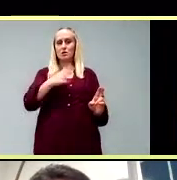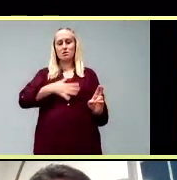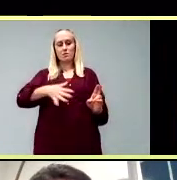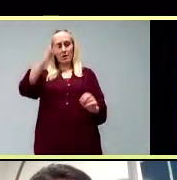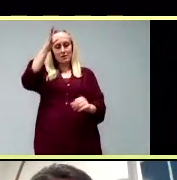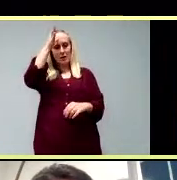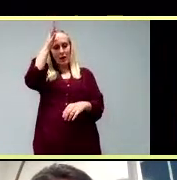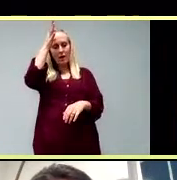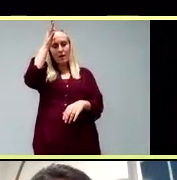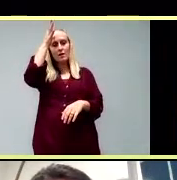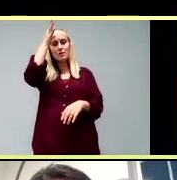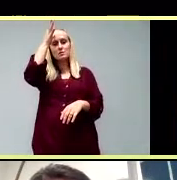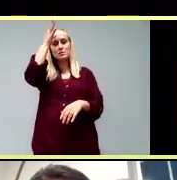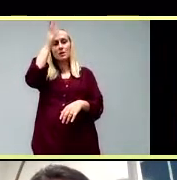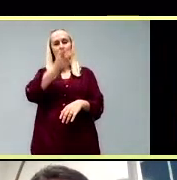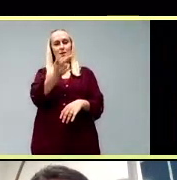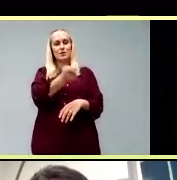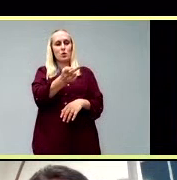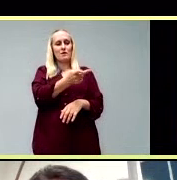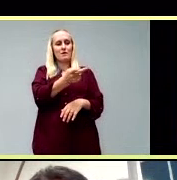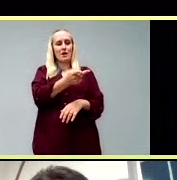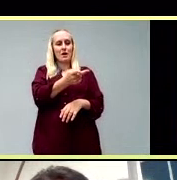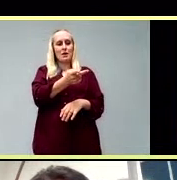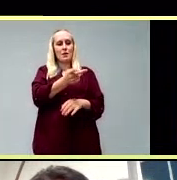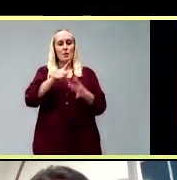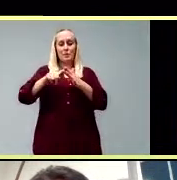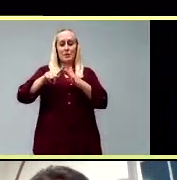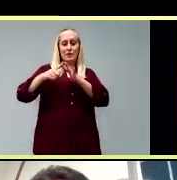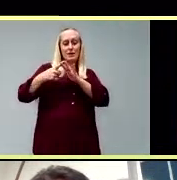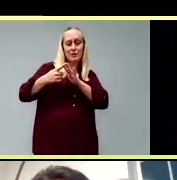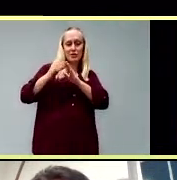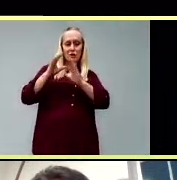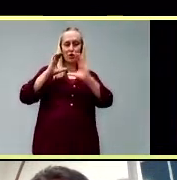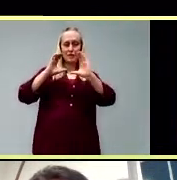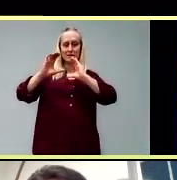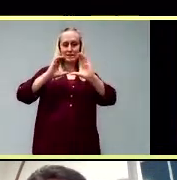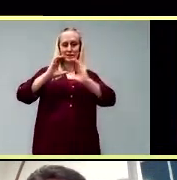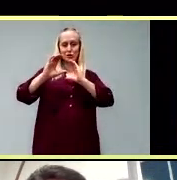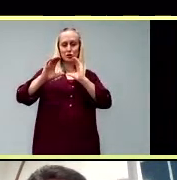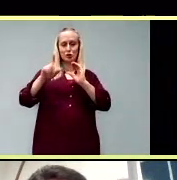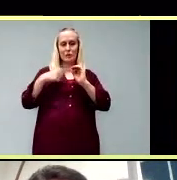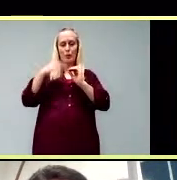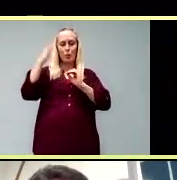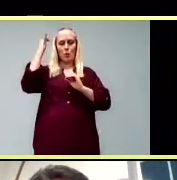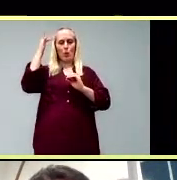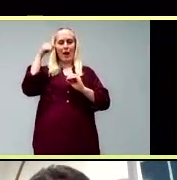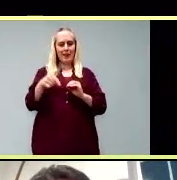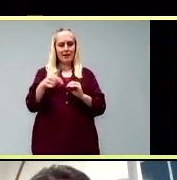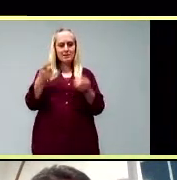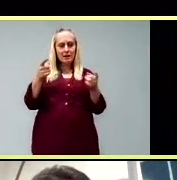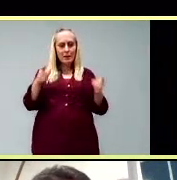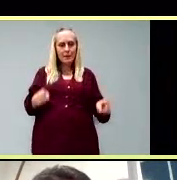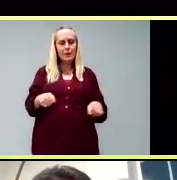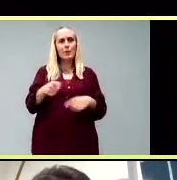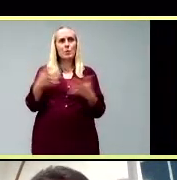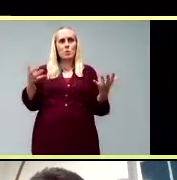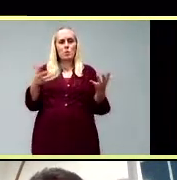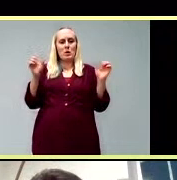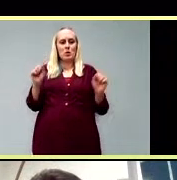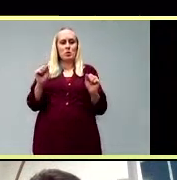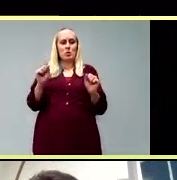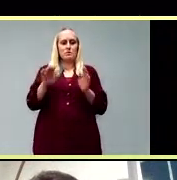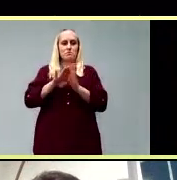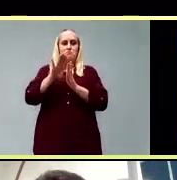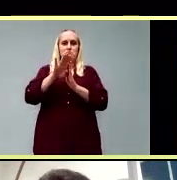and, you know, the two of them and their earliest conversations about why to do this and what this could be. And it's